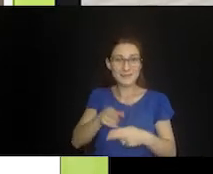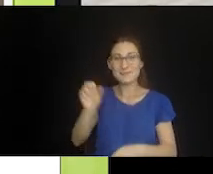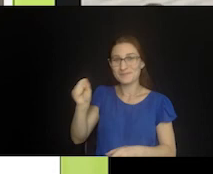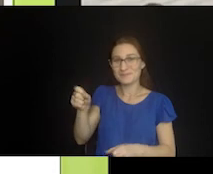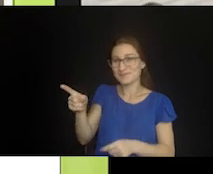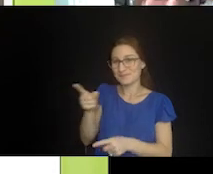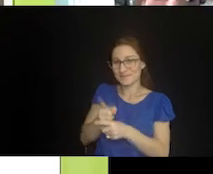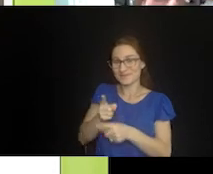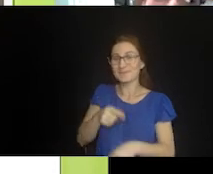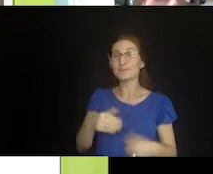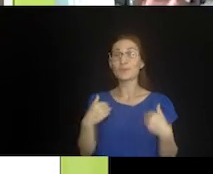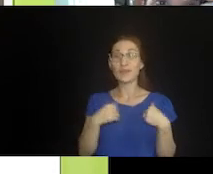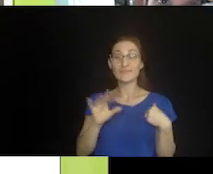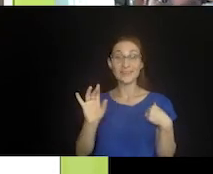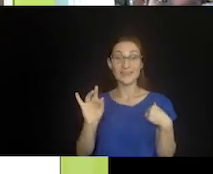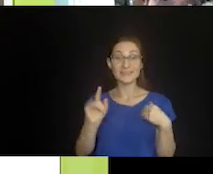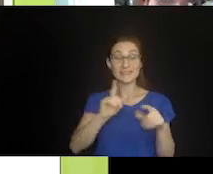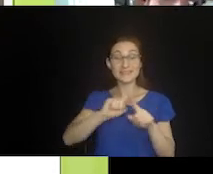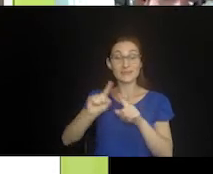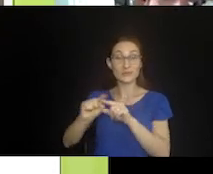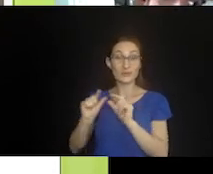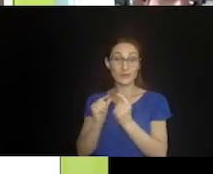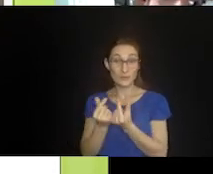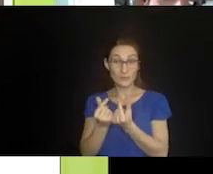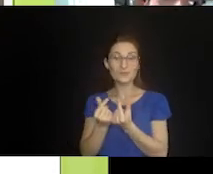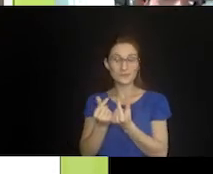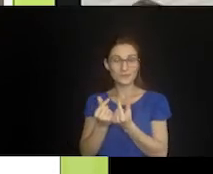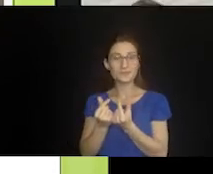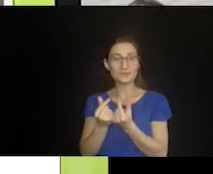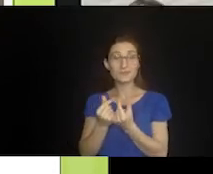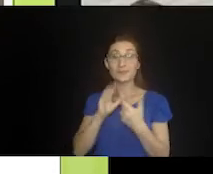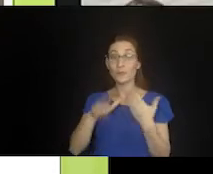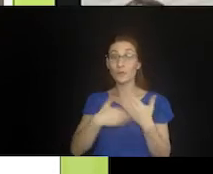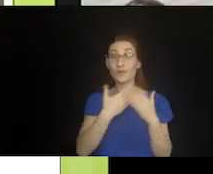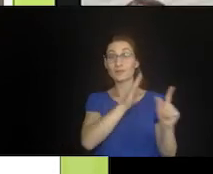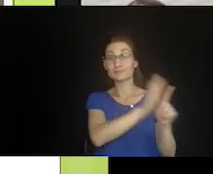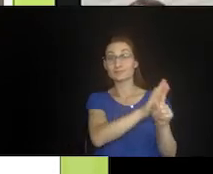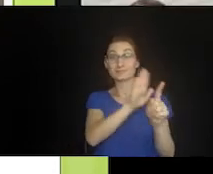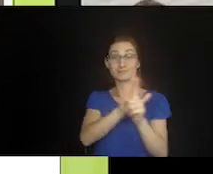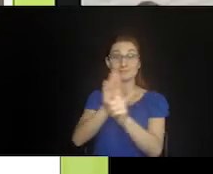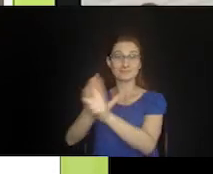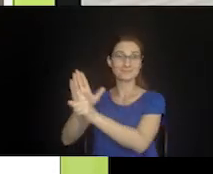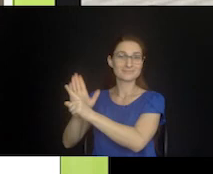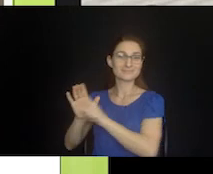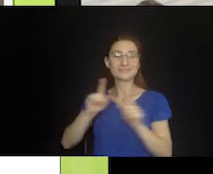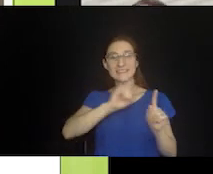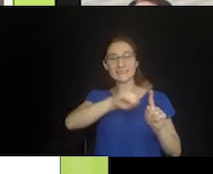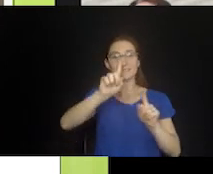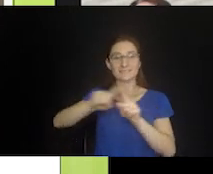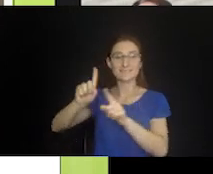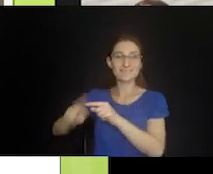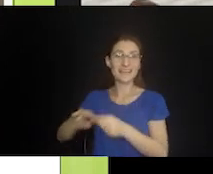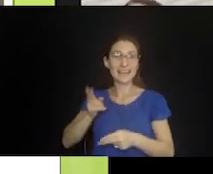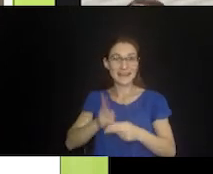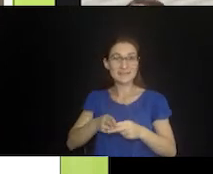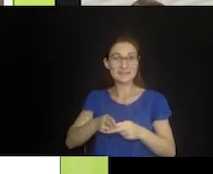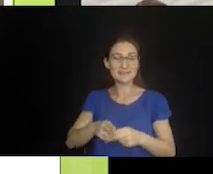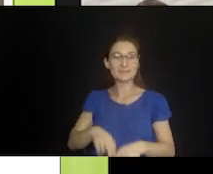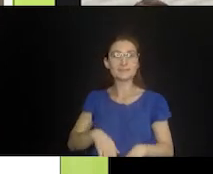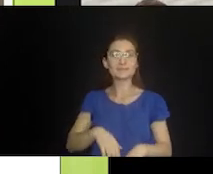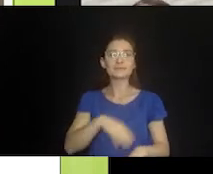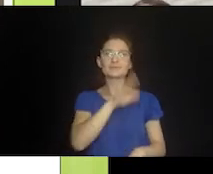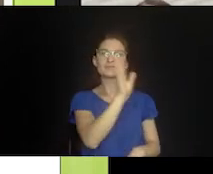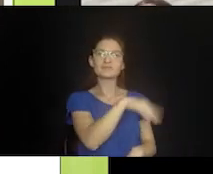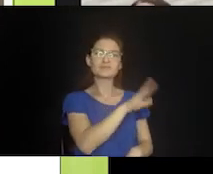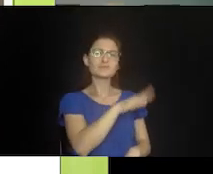Yes, that is correct. Yes, so we have 18 different groups, and they all have different